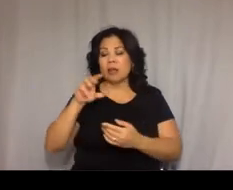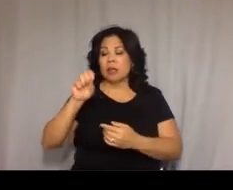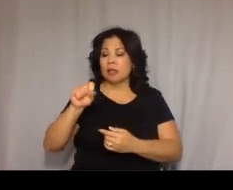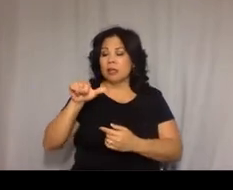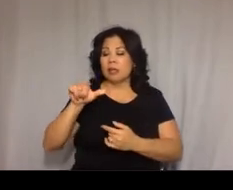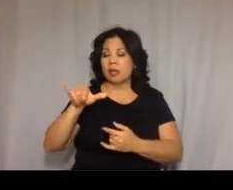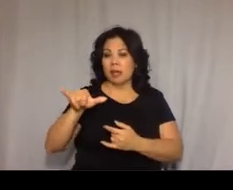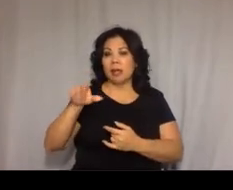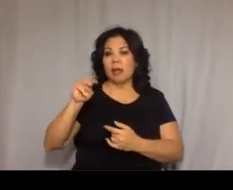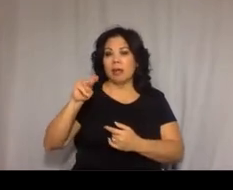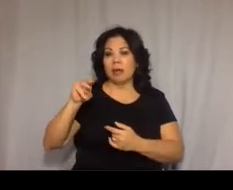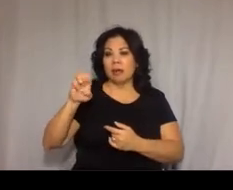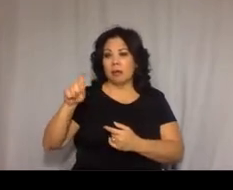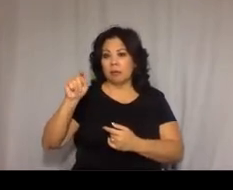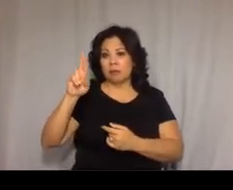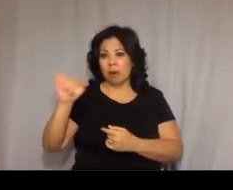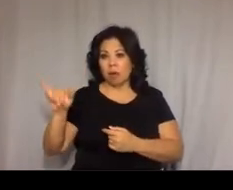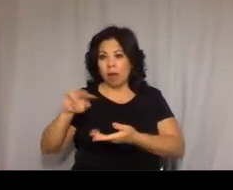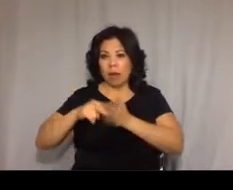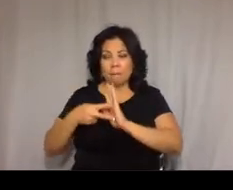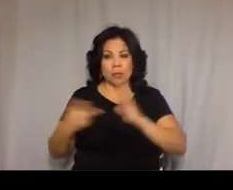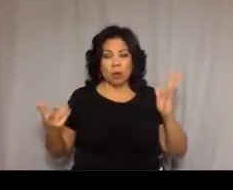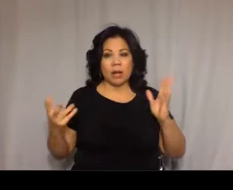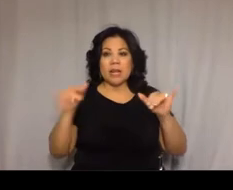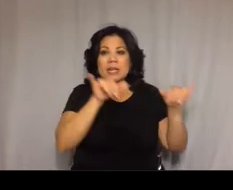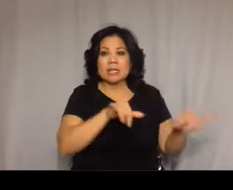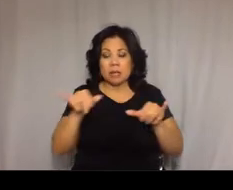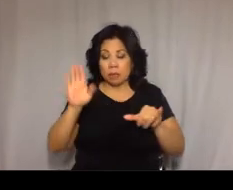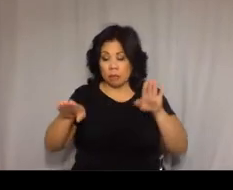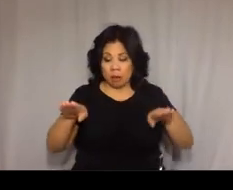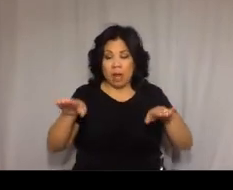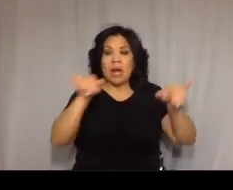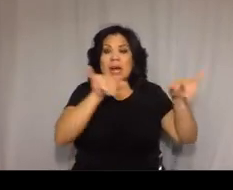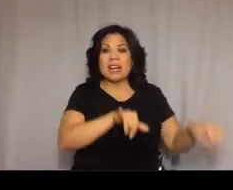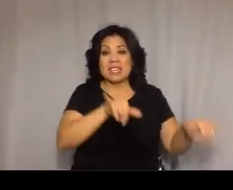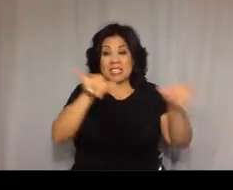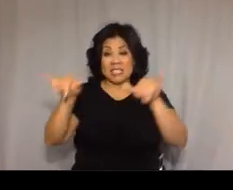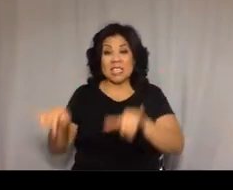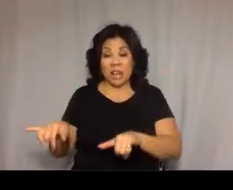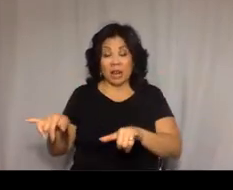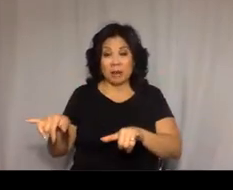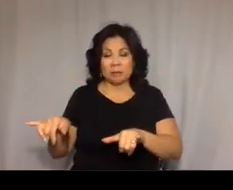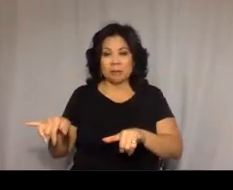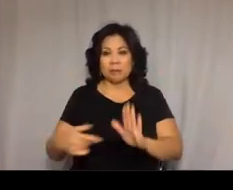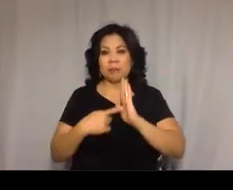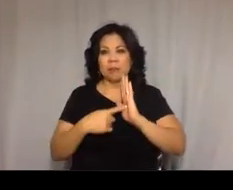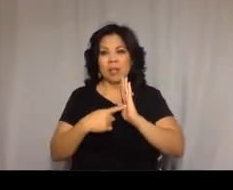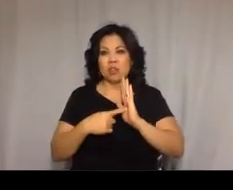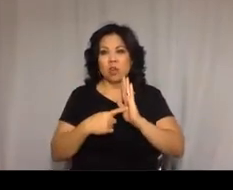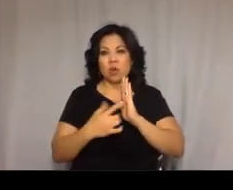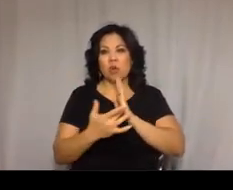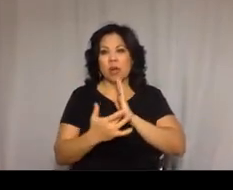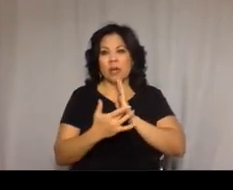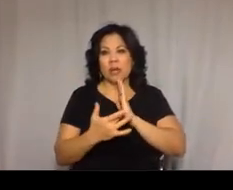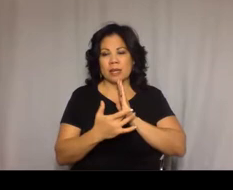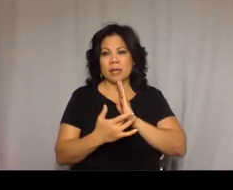that symmetry means that both sides are going to look the same. So I'm going to show you a little trick today with